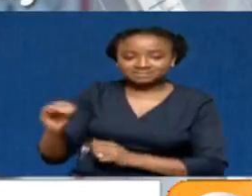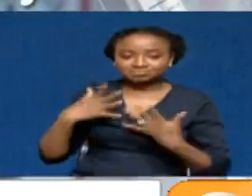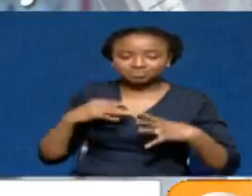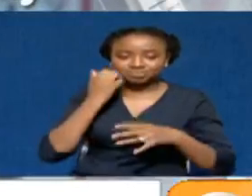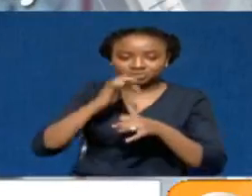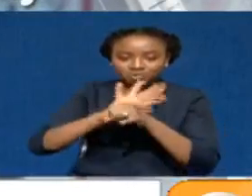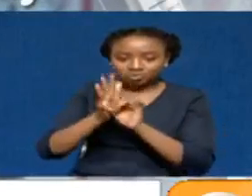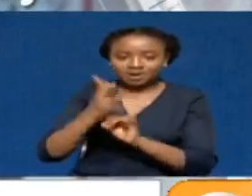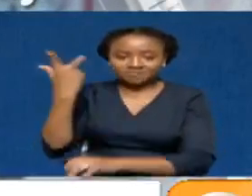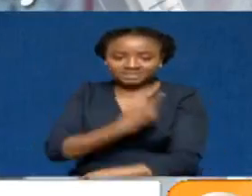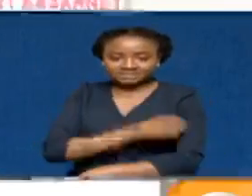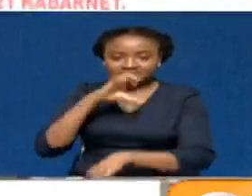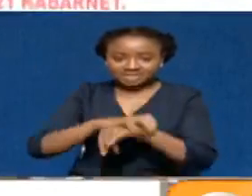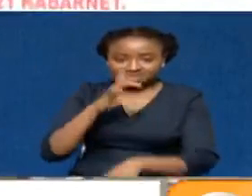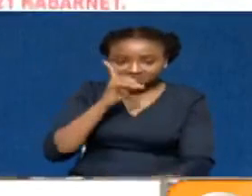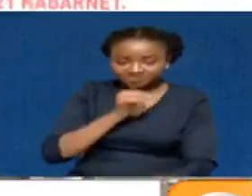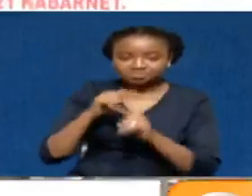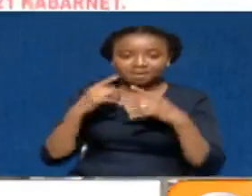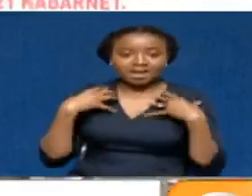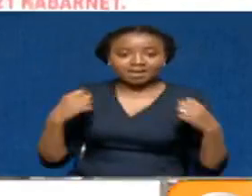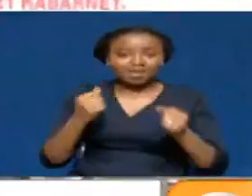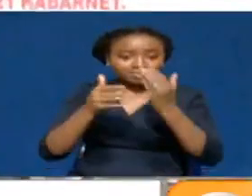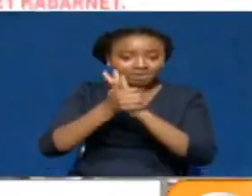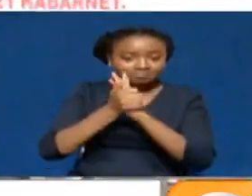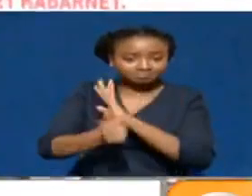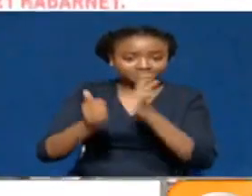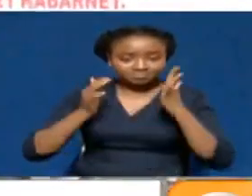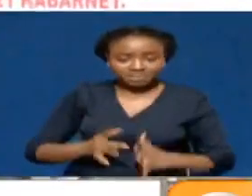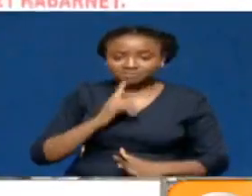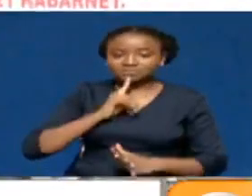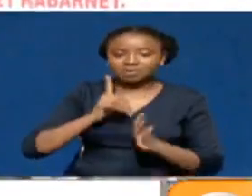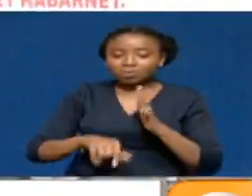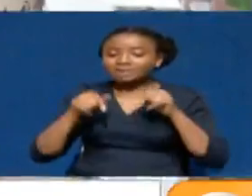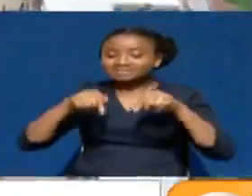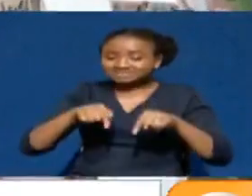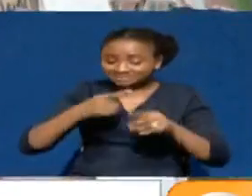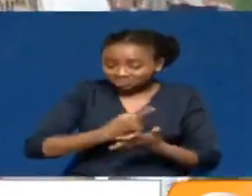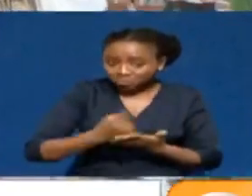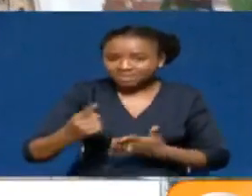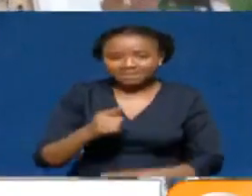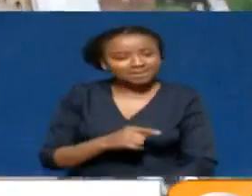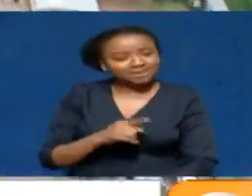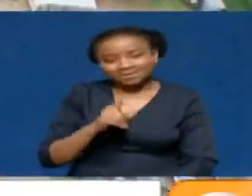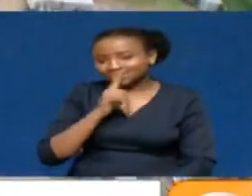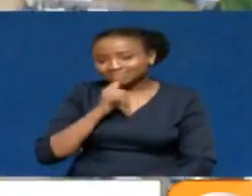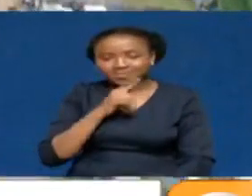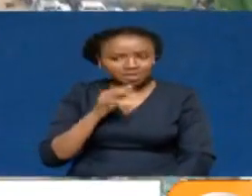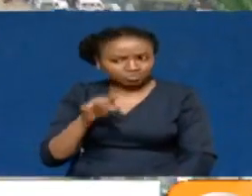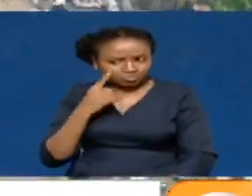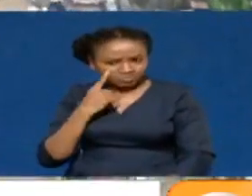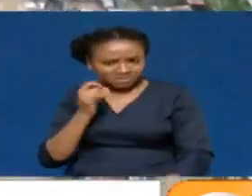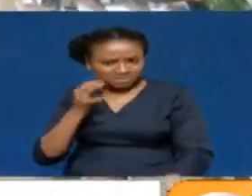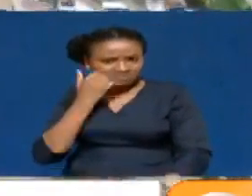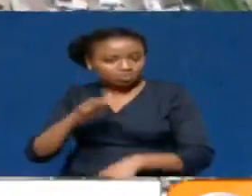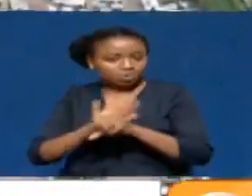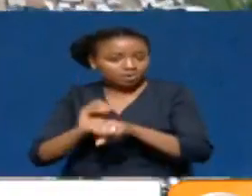fully vaccinated. According to health experts, this current week is a crucial one, determining whether the unraveling 4th wave